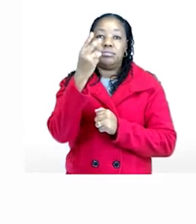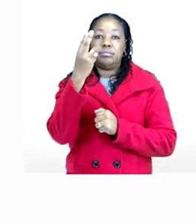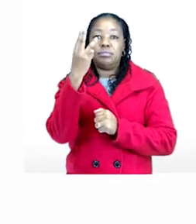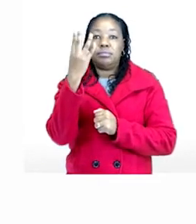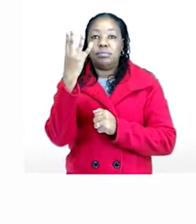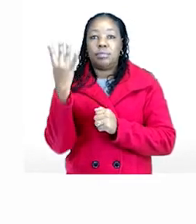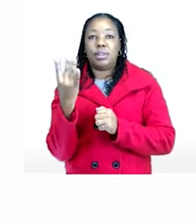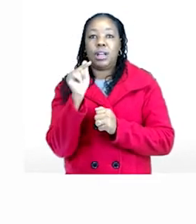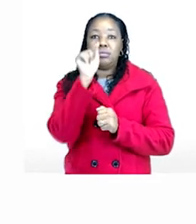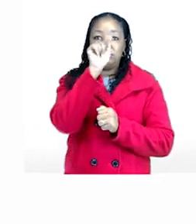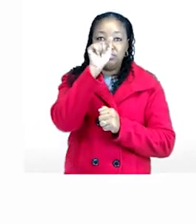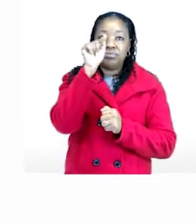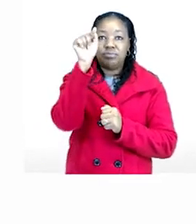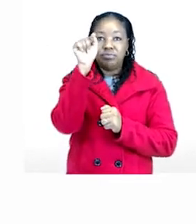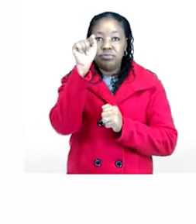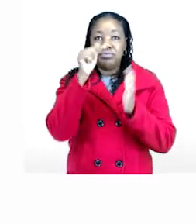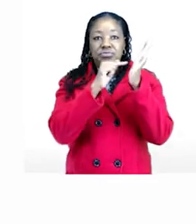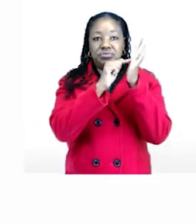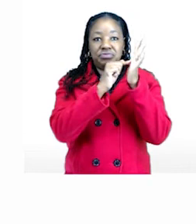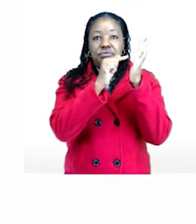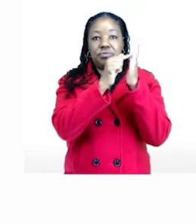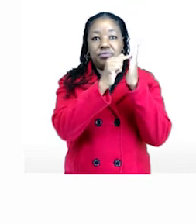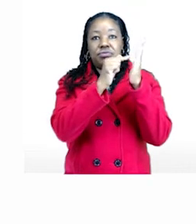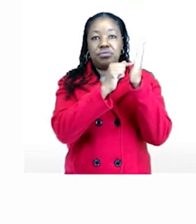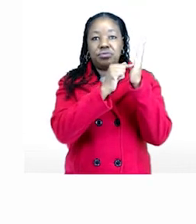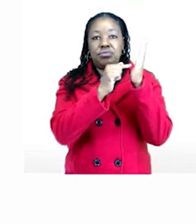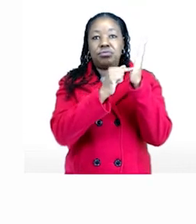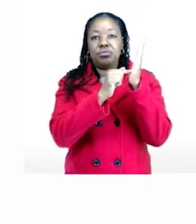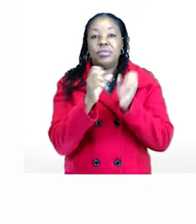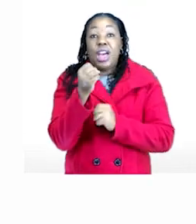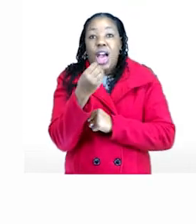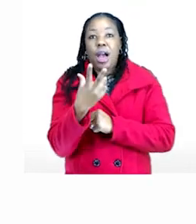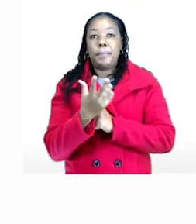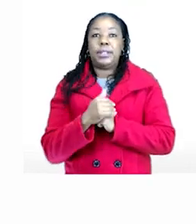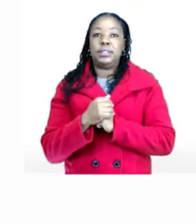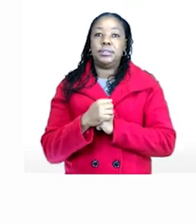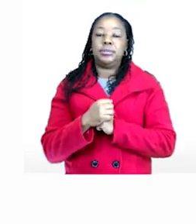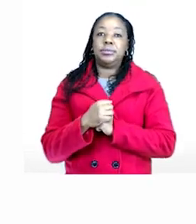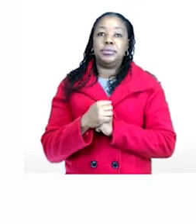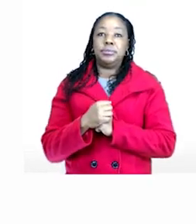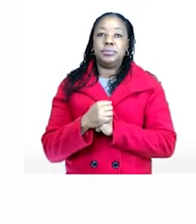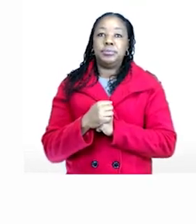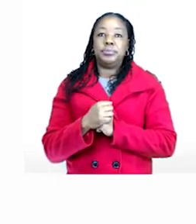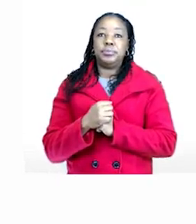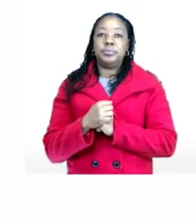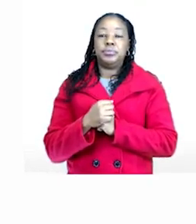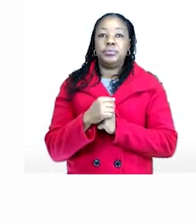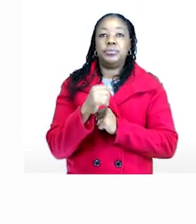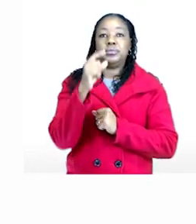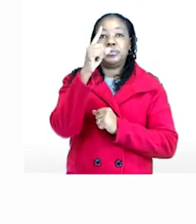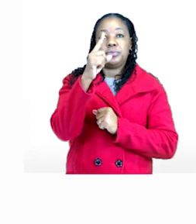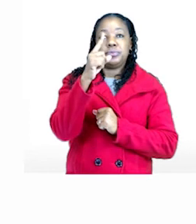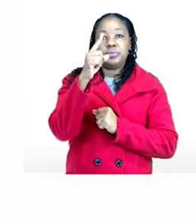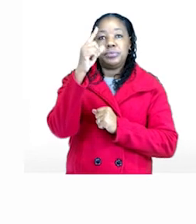of dots which are on the right-hand side of the booklet. Let's count together.